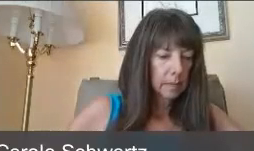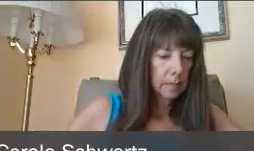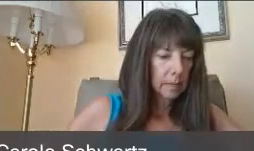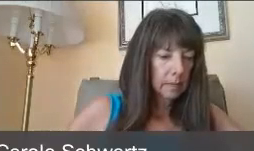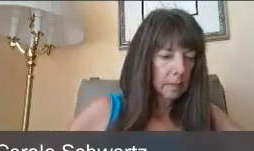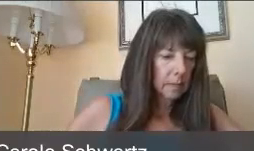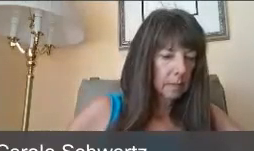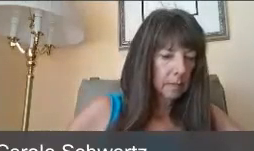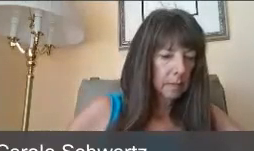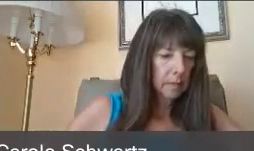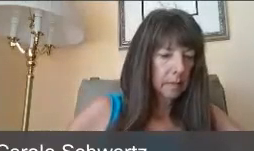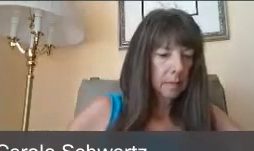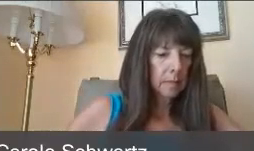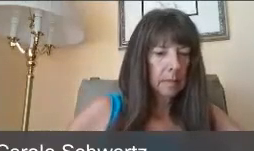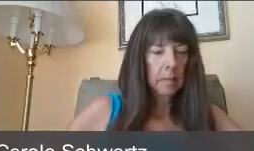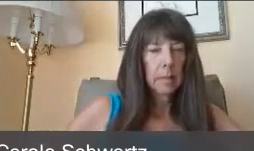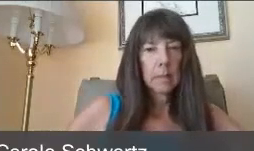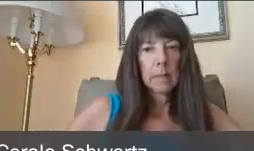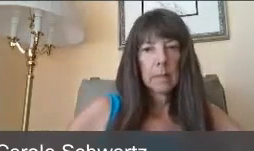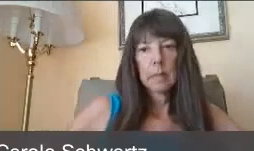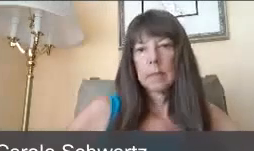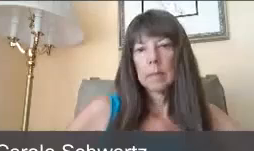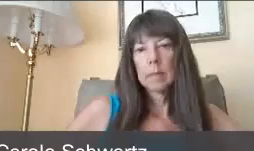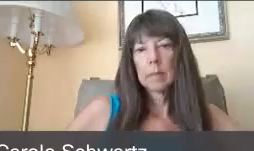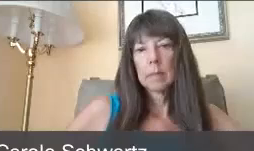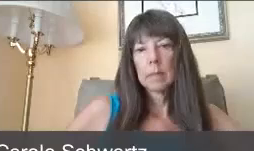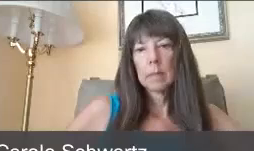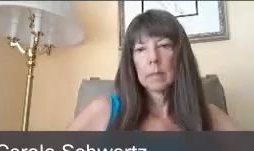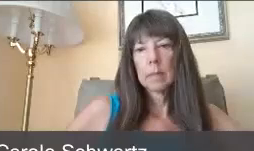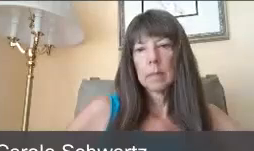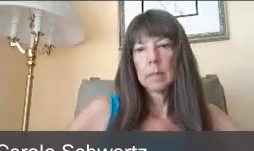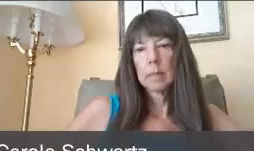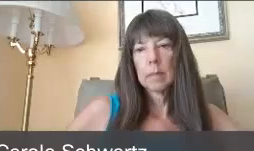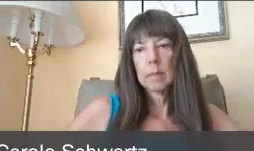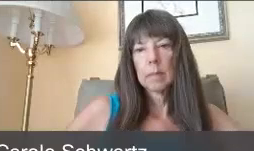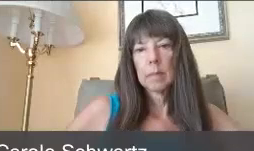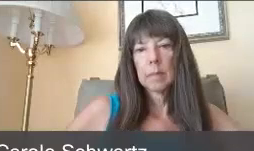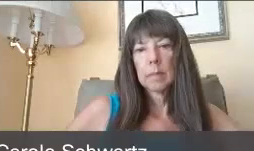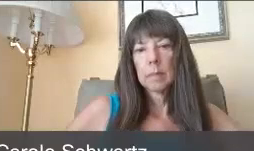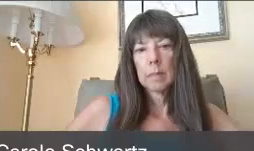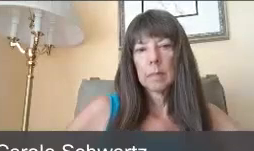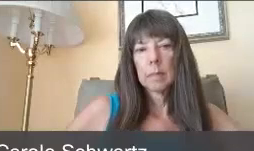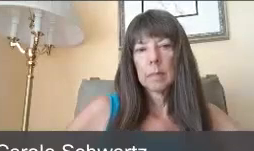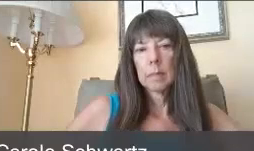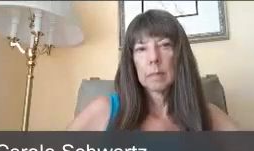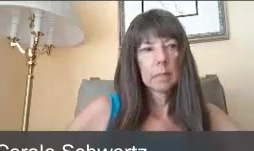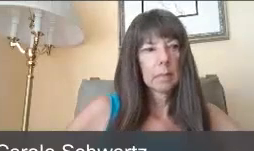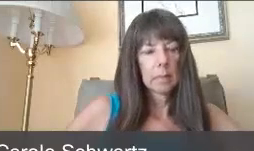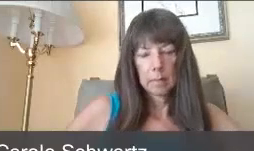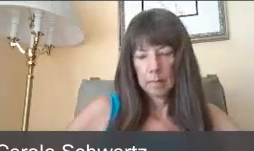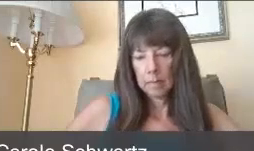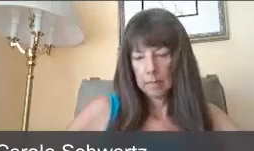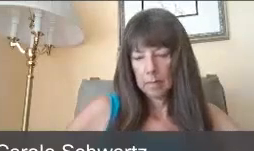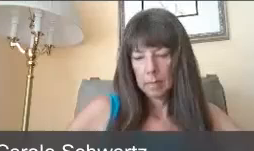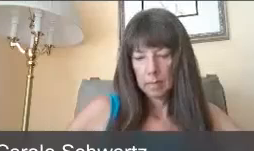had to create a resource guide for that patient on connecting with their doctor. Majority of